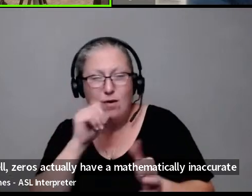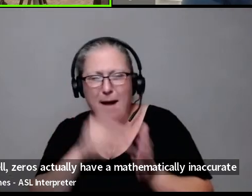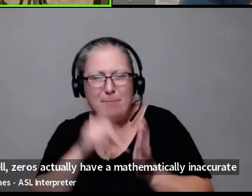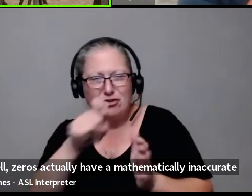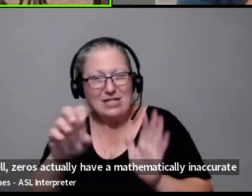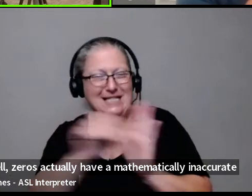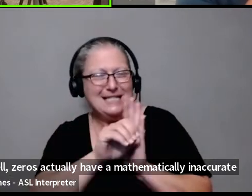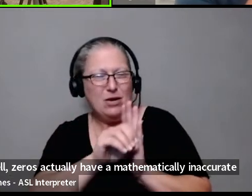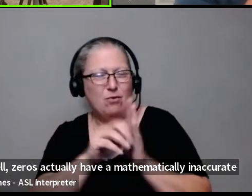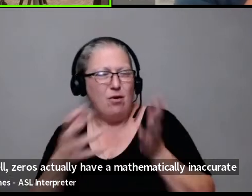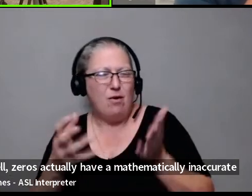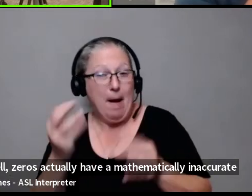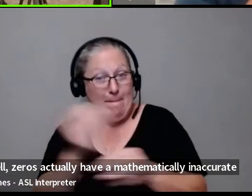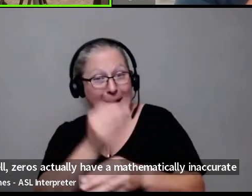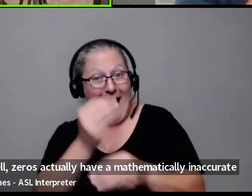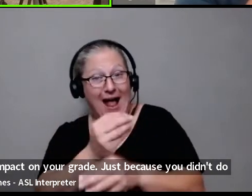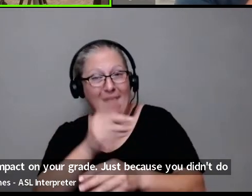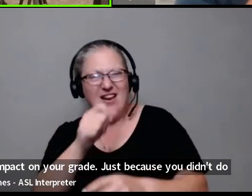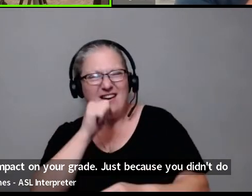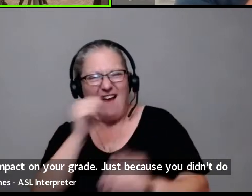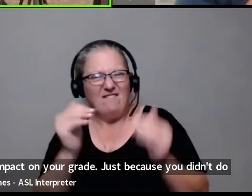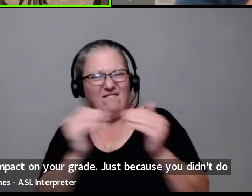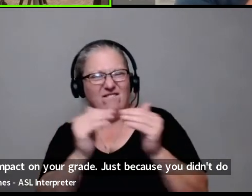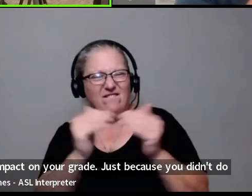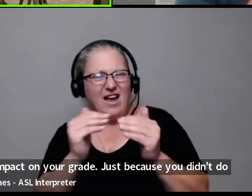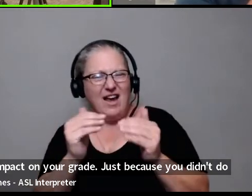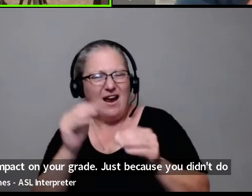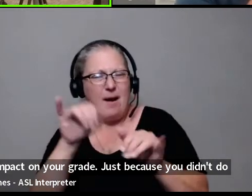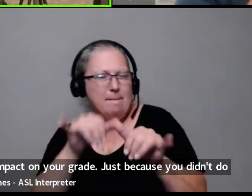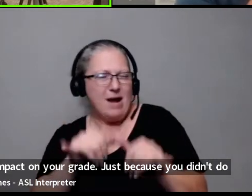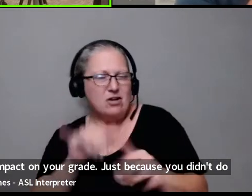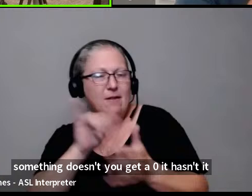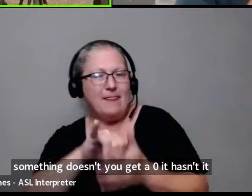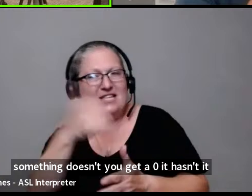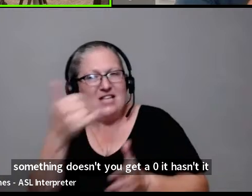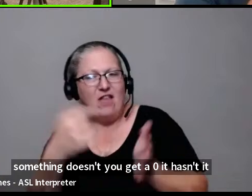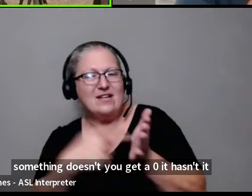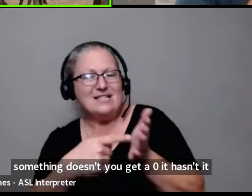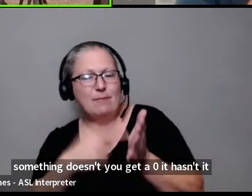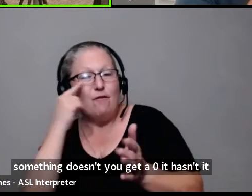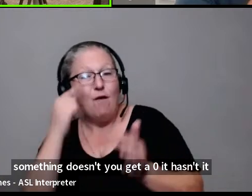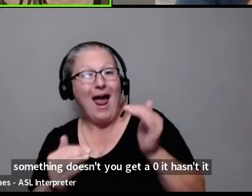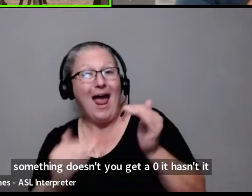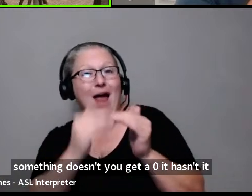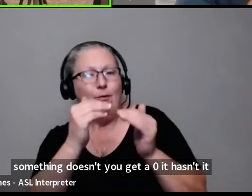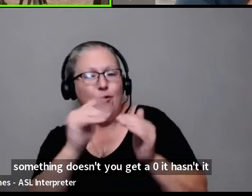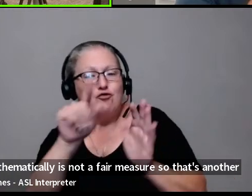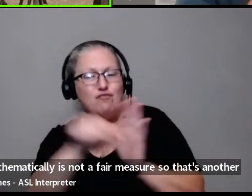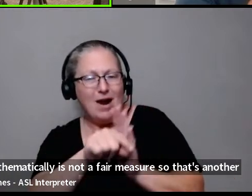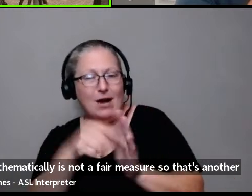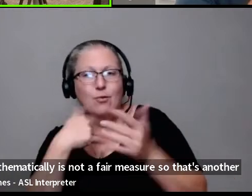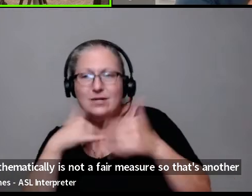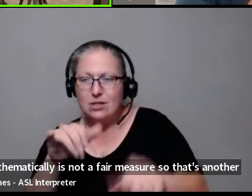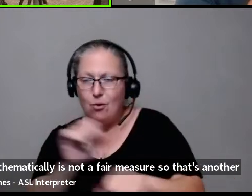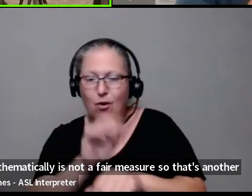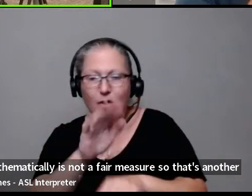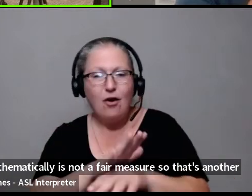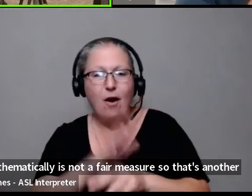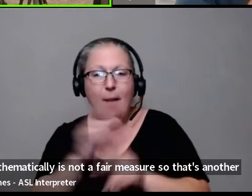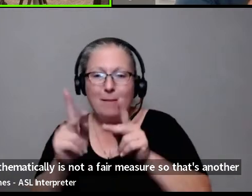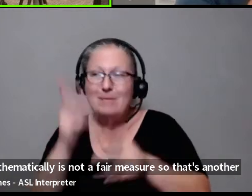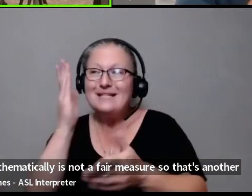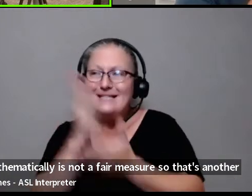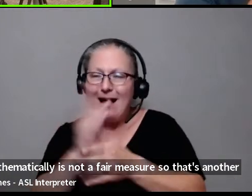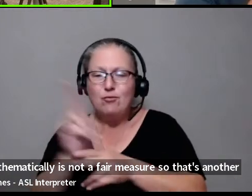zero. It mathematically is not a fair measure. So that's another example of an equitable grading practice, right? And we're still working on getting folks to stop